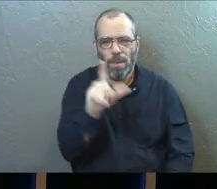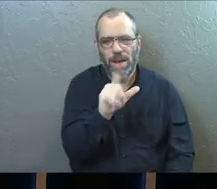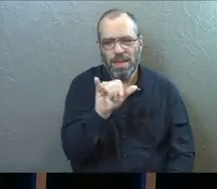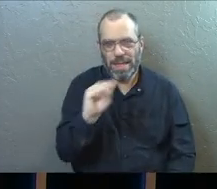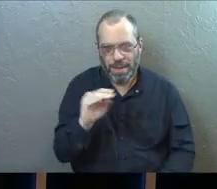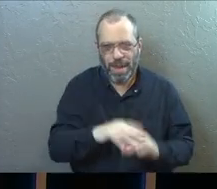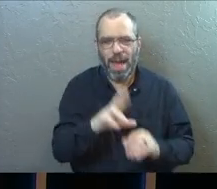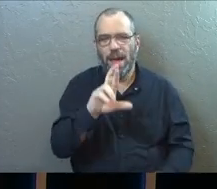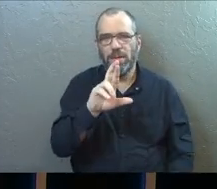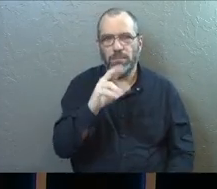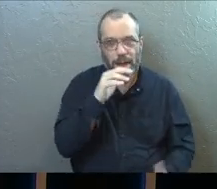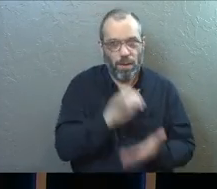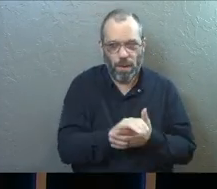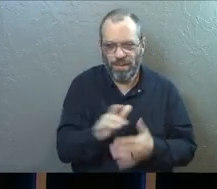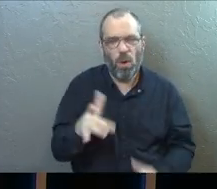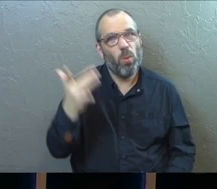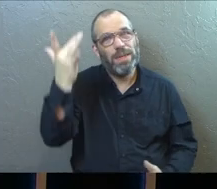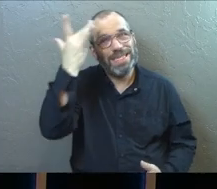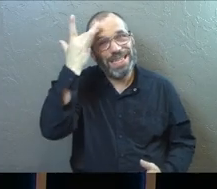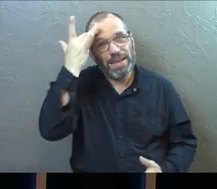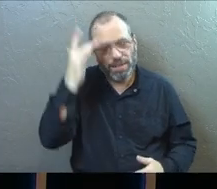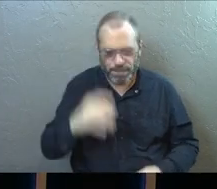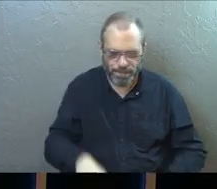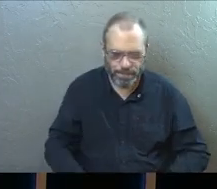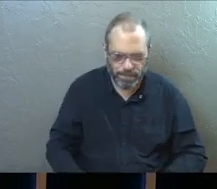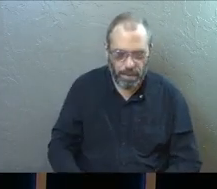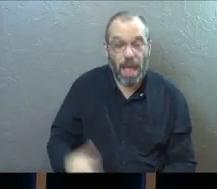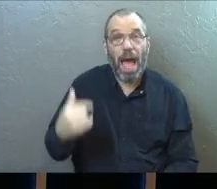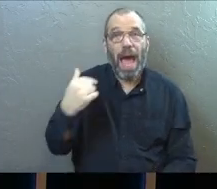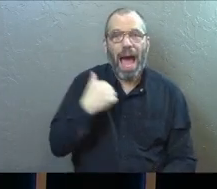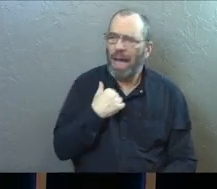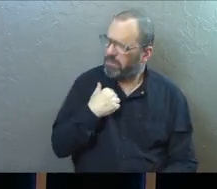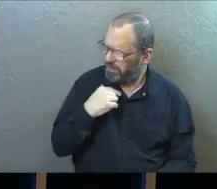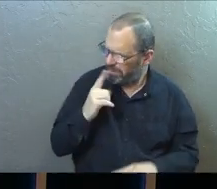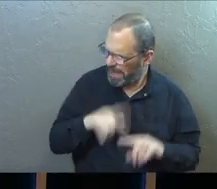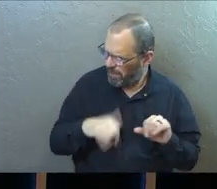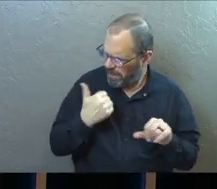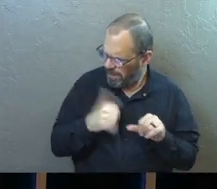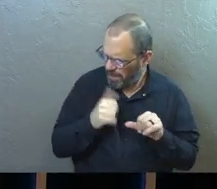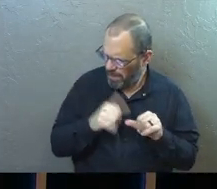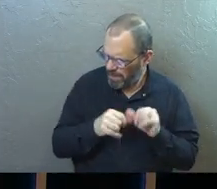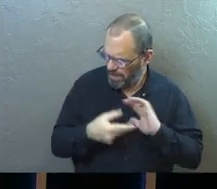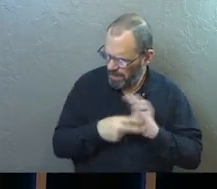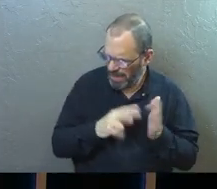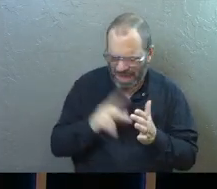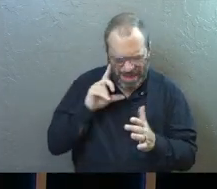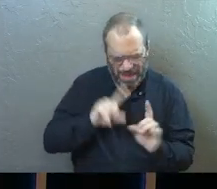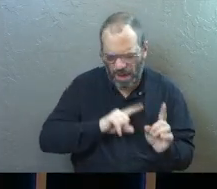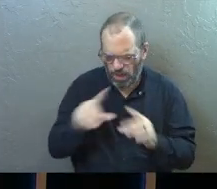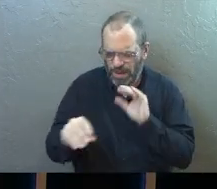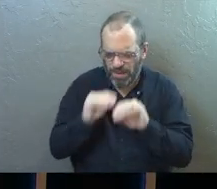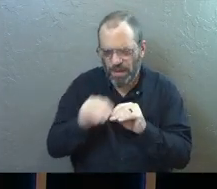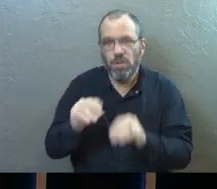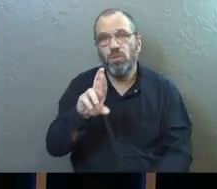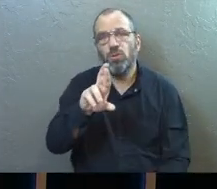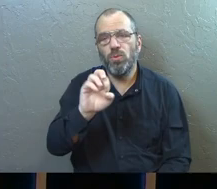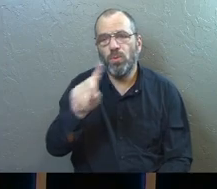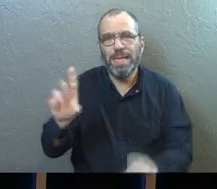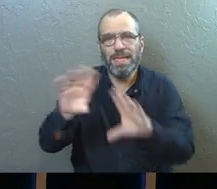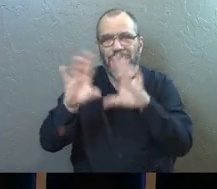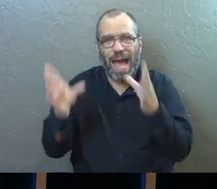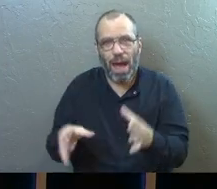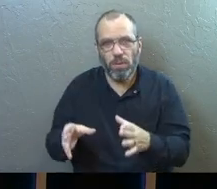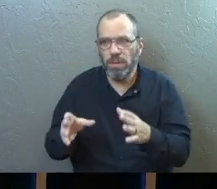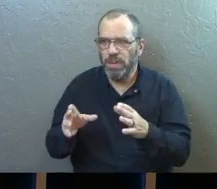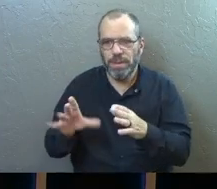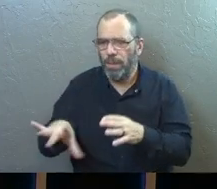Rachel were at home, and they both were not feeling well. I can't remember the exact reason. I think it was to pick something up. I went over to Reed's house to see my friend Colin